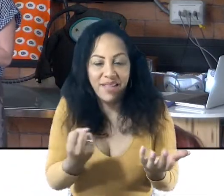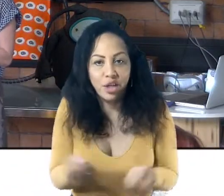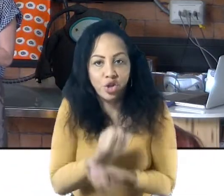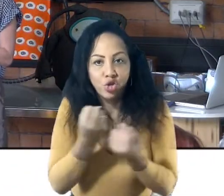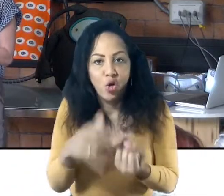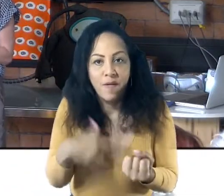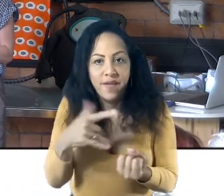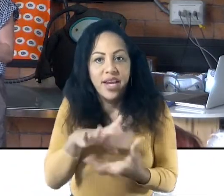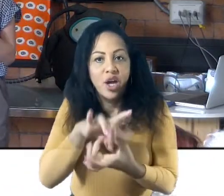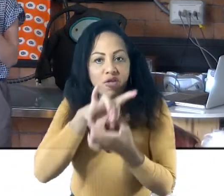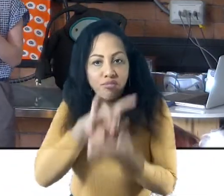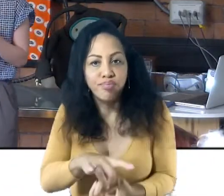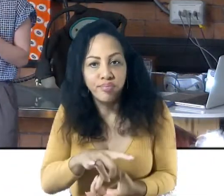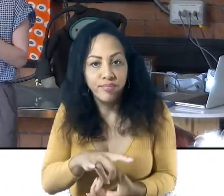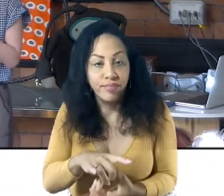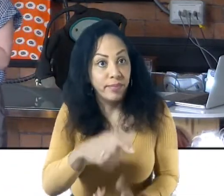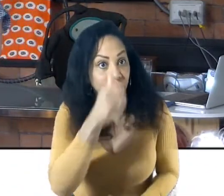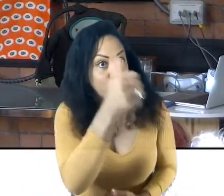else?